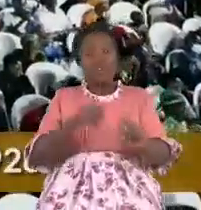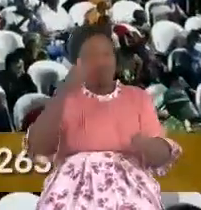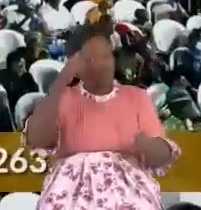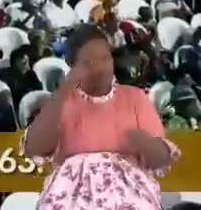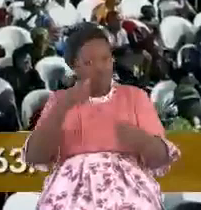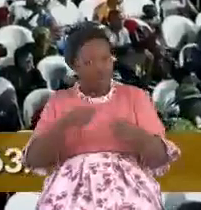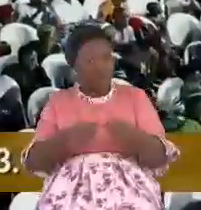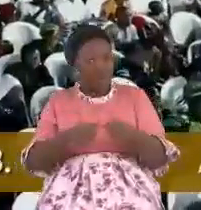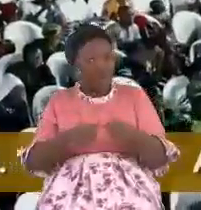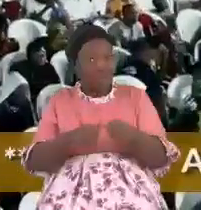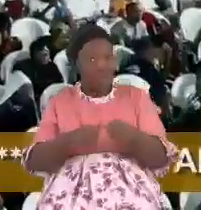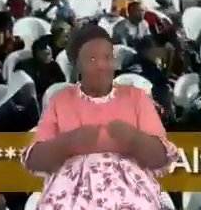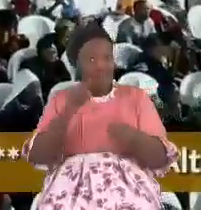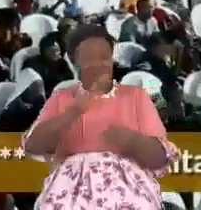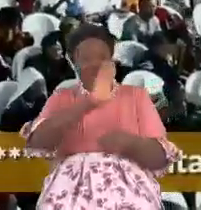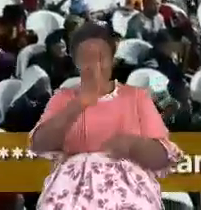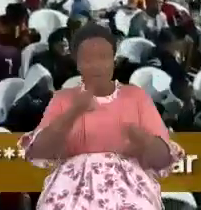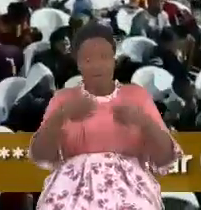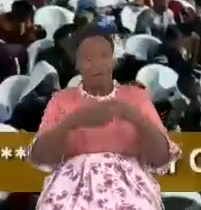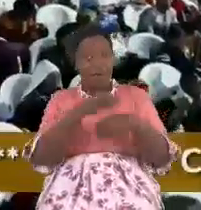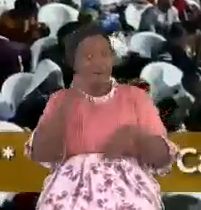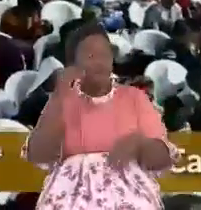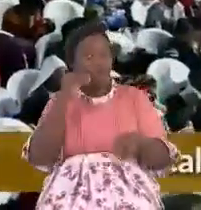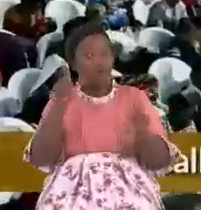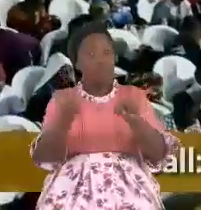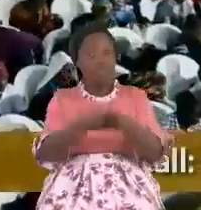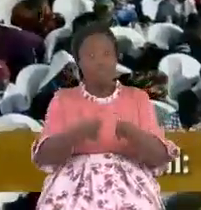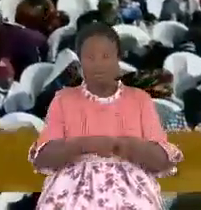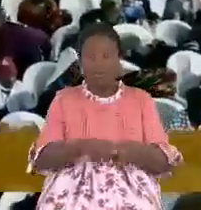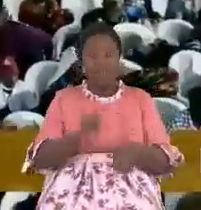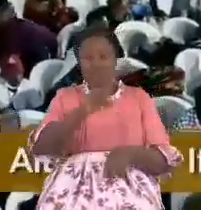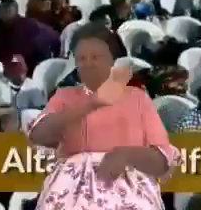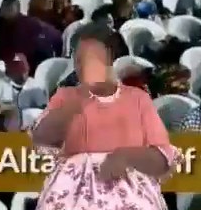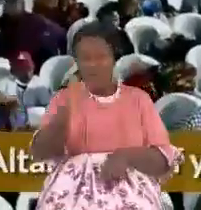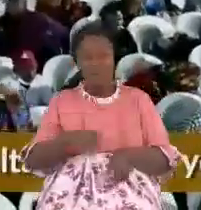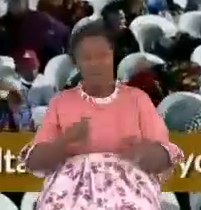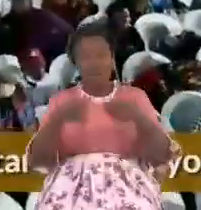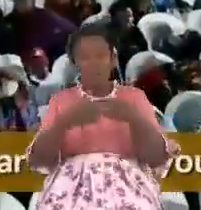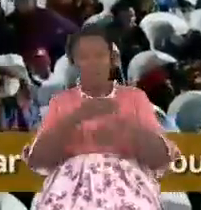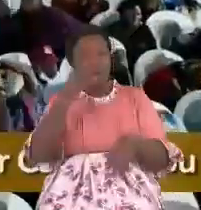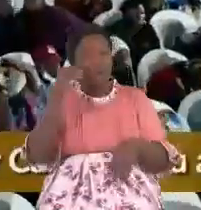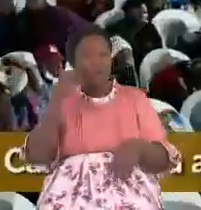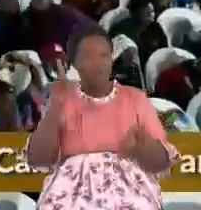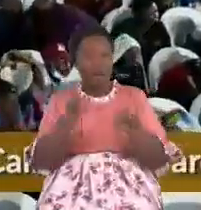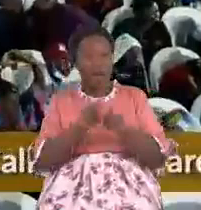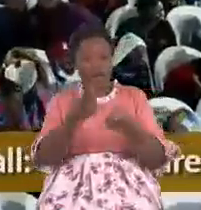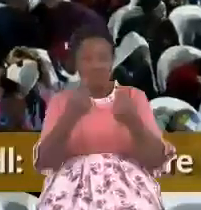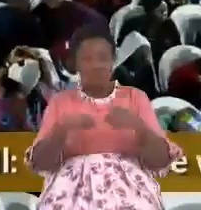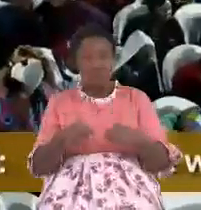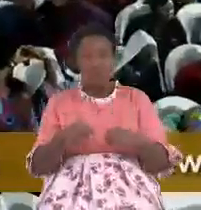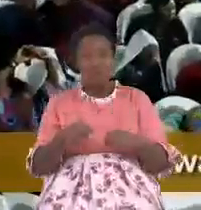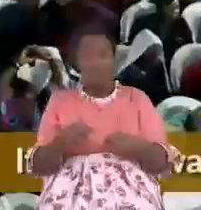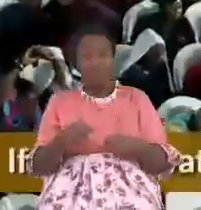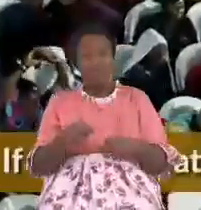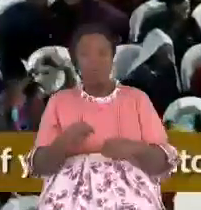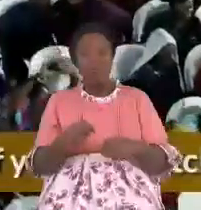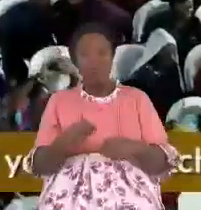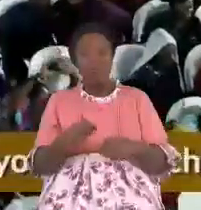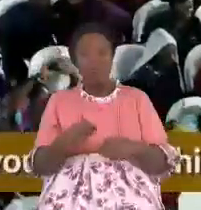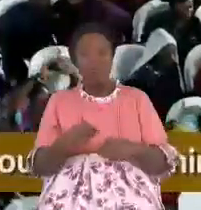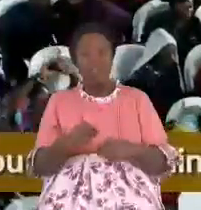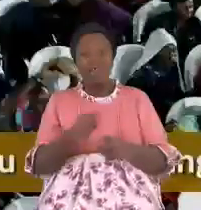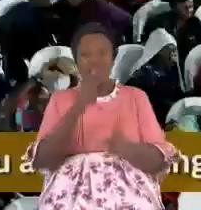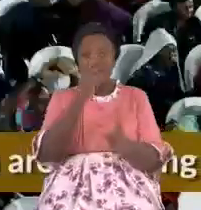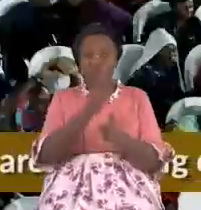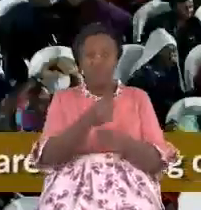you will never go back the same remember you will never go as you came y'all tell the